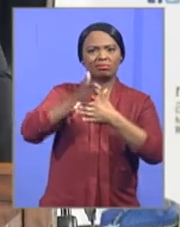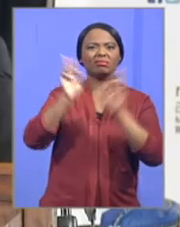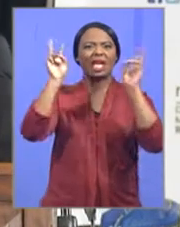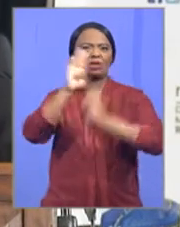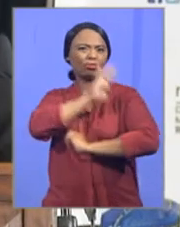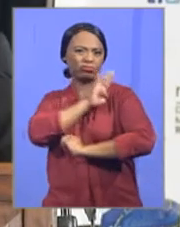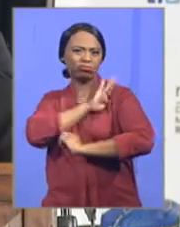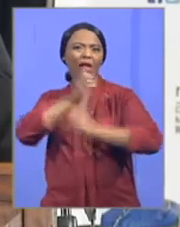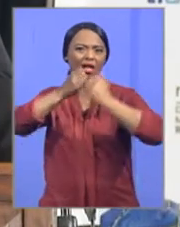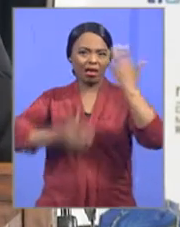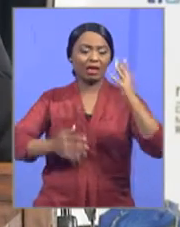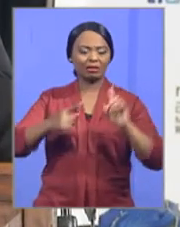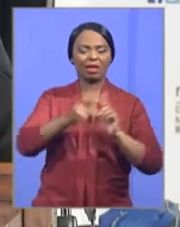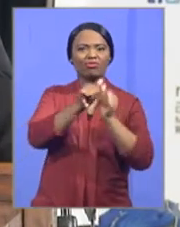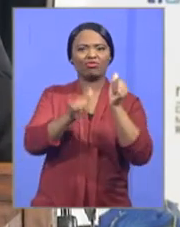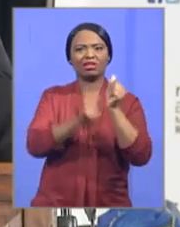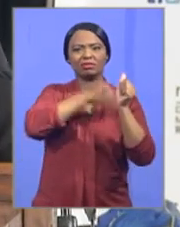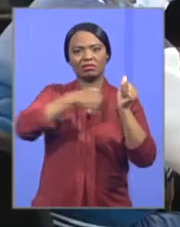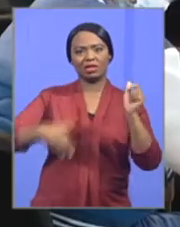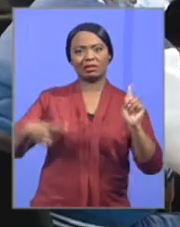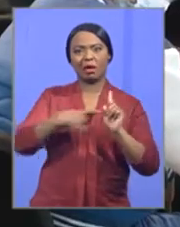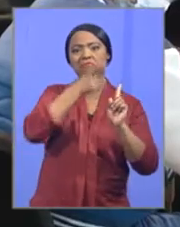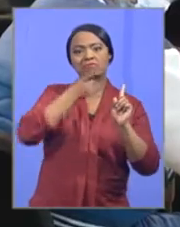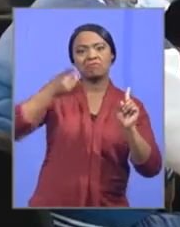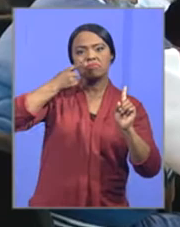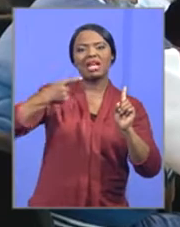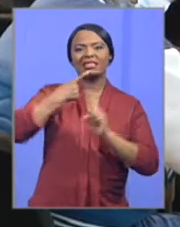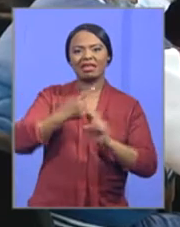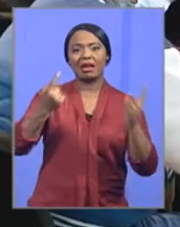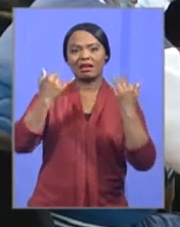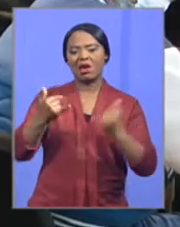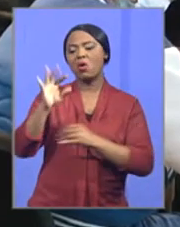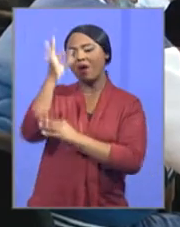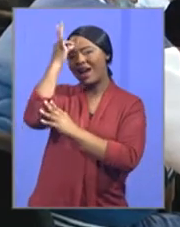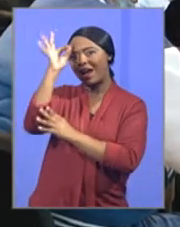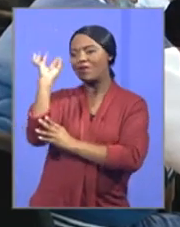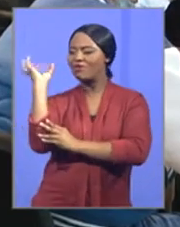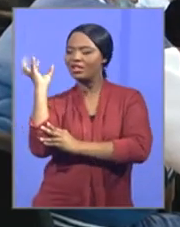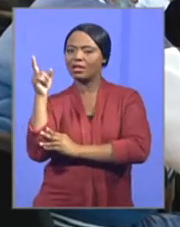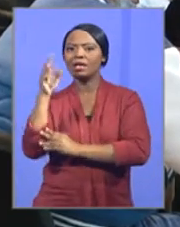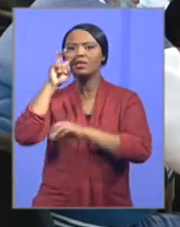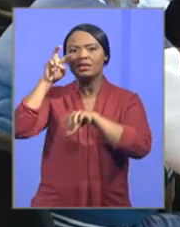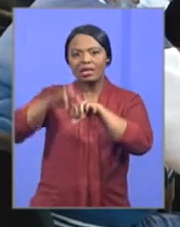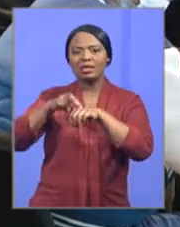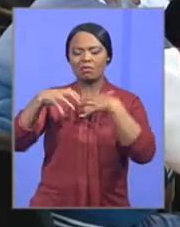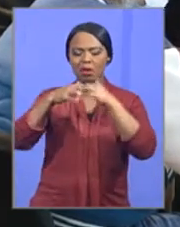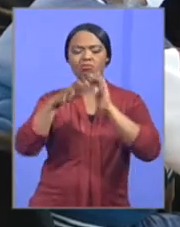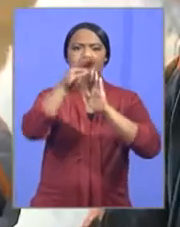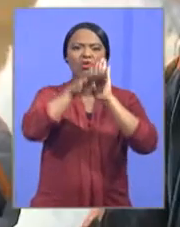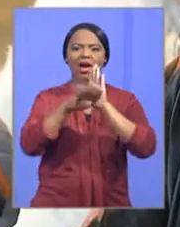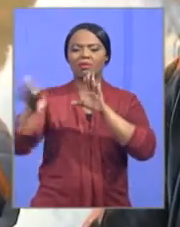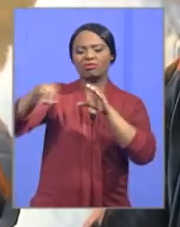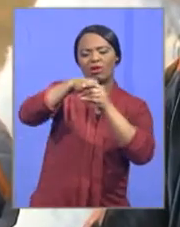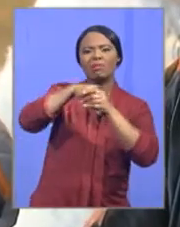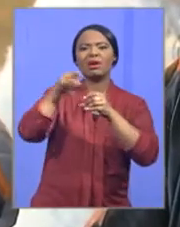sesole Motlatsa mopresidente David Mabuza a re puso ya Free State e tshwanetse go tlhoma lenaneo le le tla akaretsang le